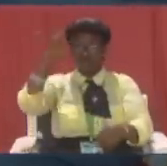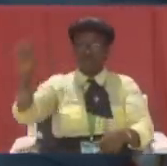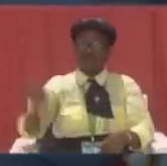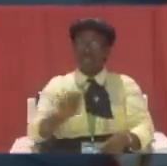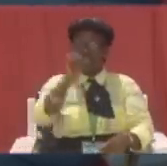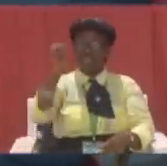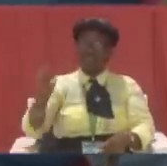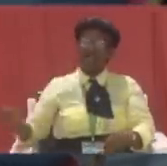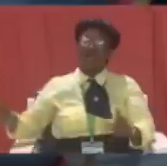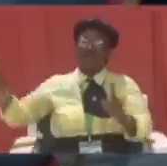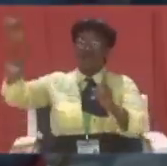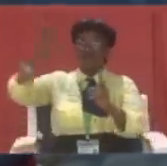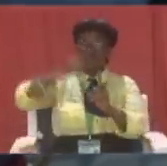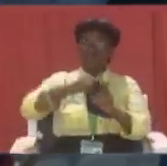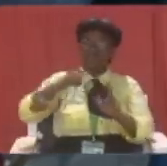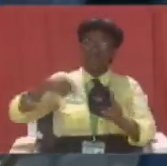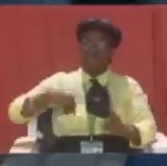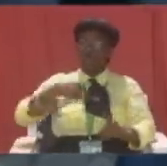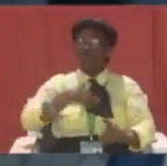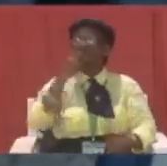until we see Jesus in glory.